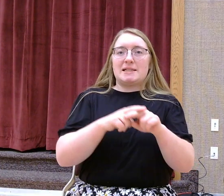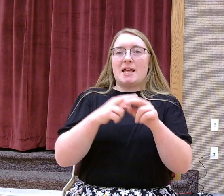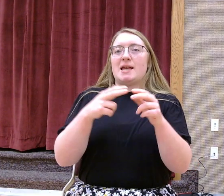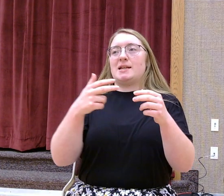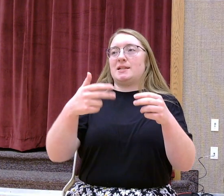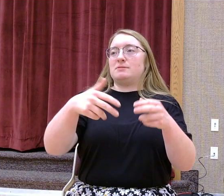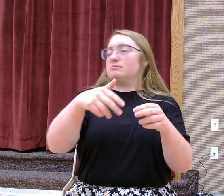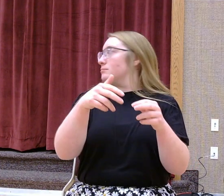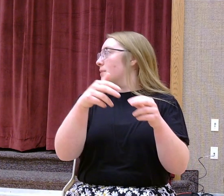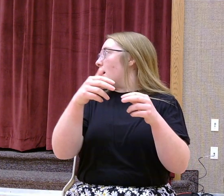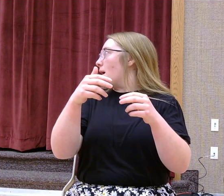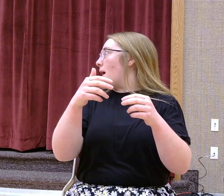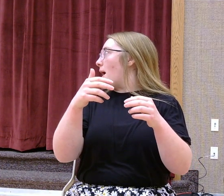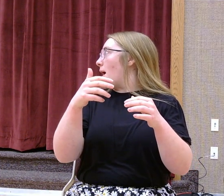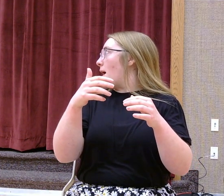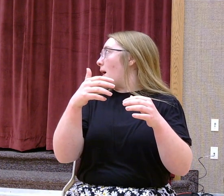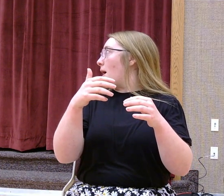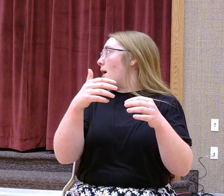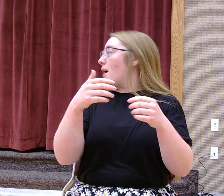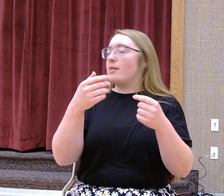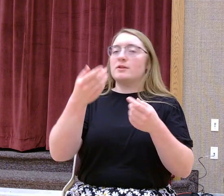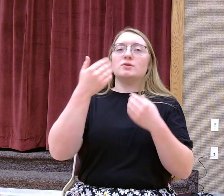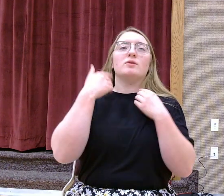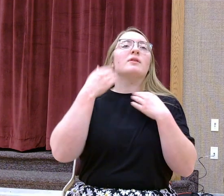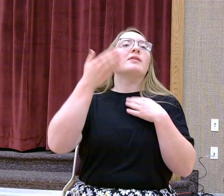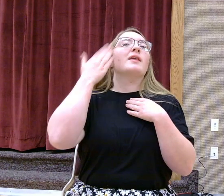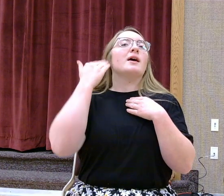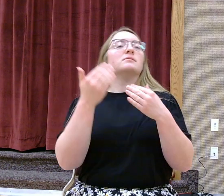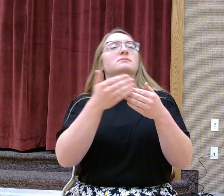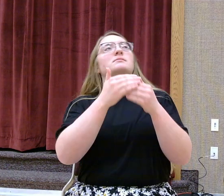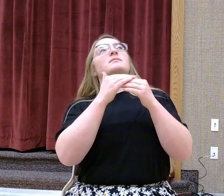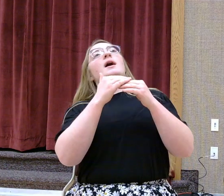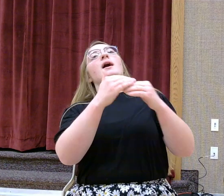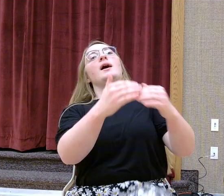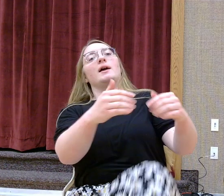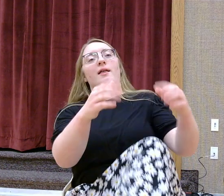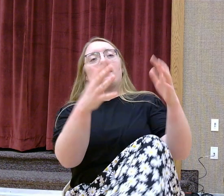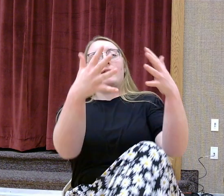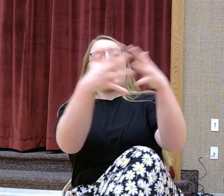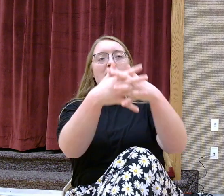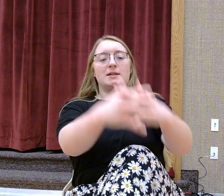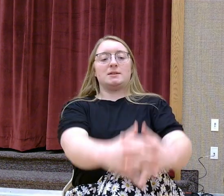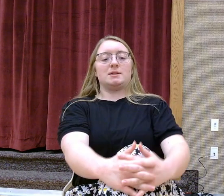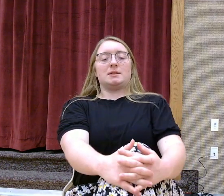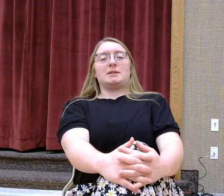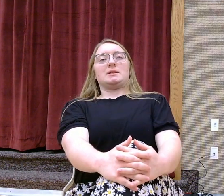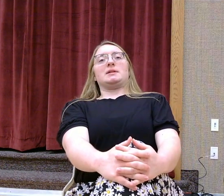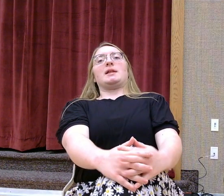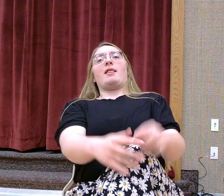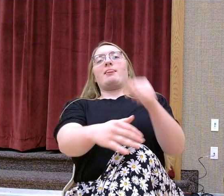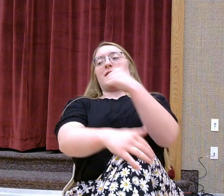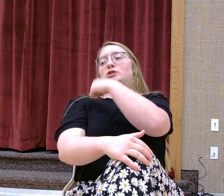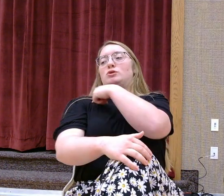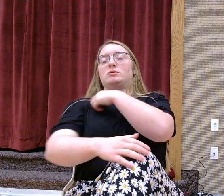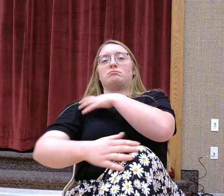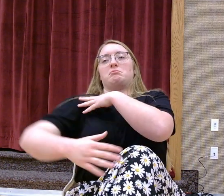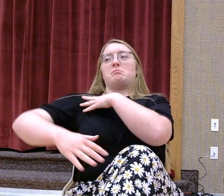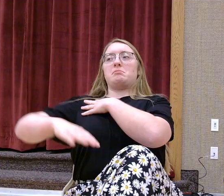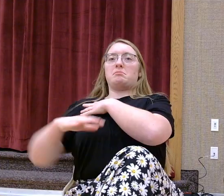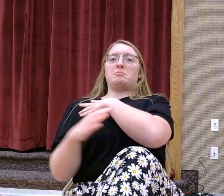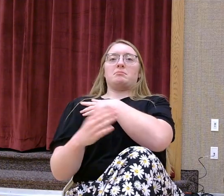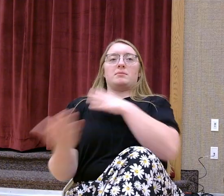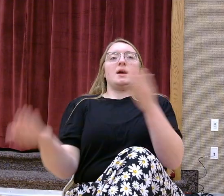fingers, and they put it on their knee, and they put their head backwards, and now they usually pop their shoulder right back in. So that's something you can do if you know